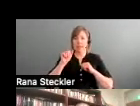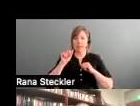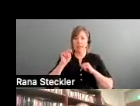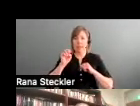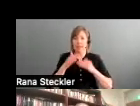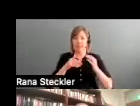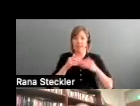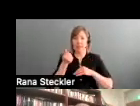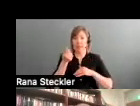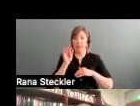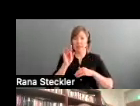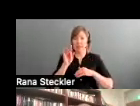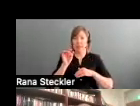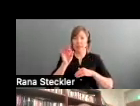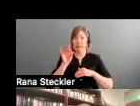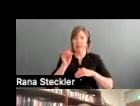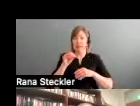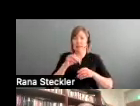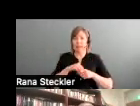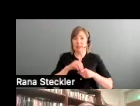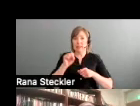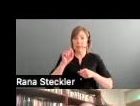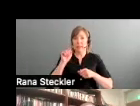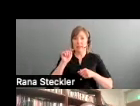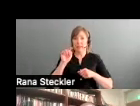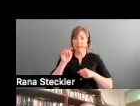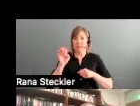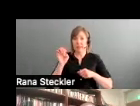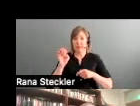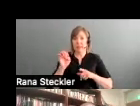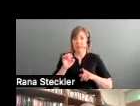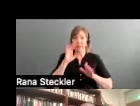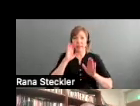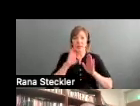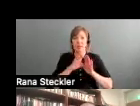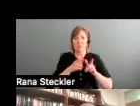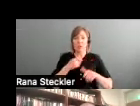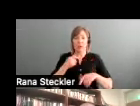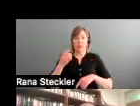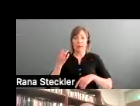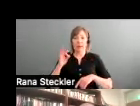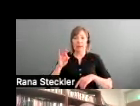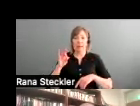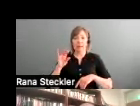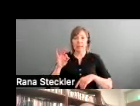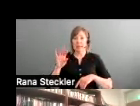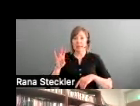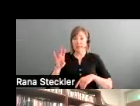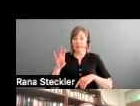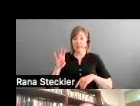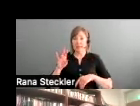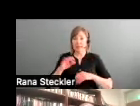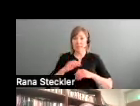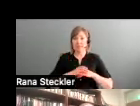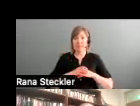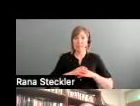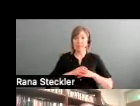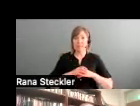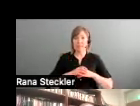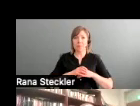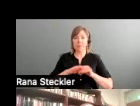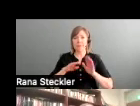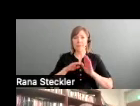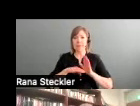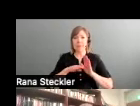1890s at St. Elizabeth. I believe this photograph is from 1897. And basically